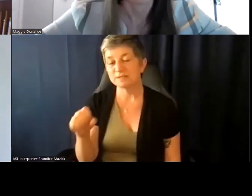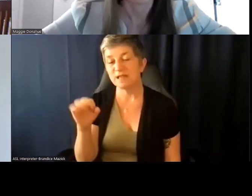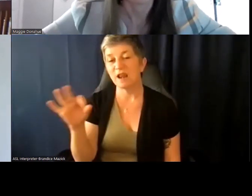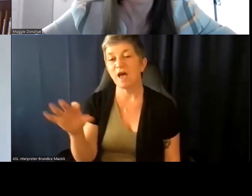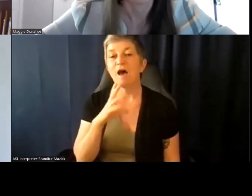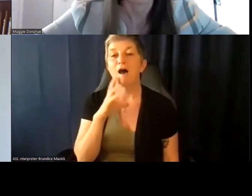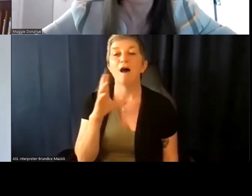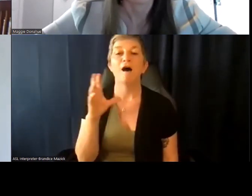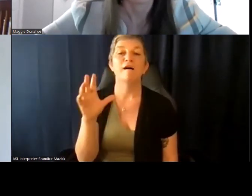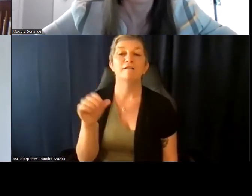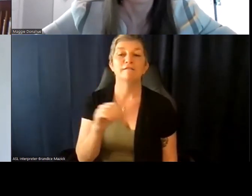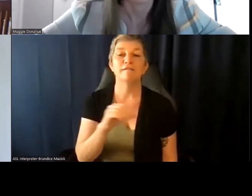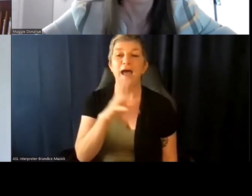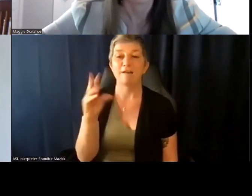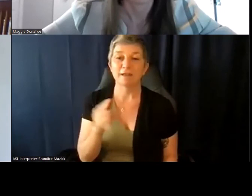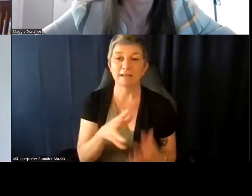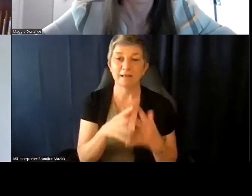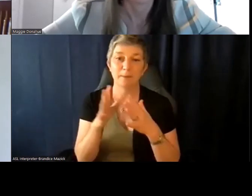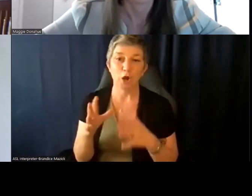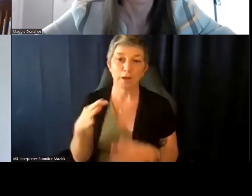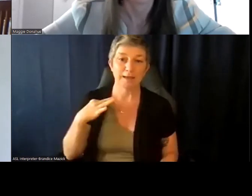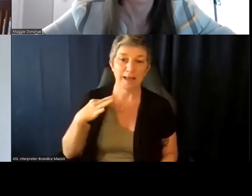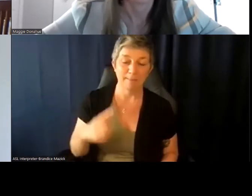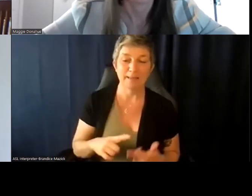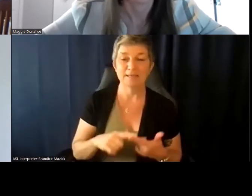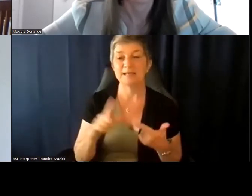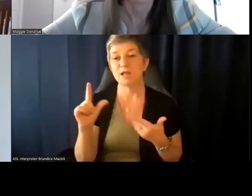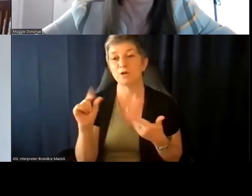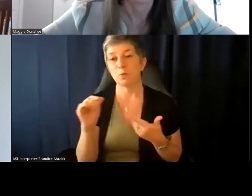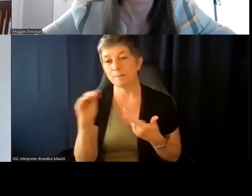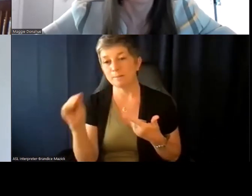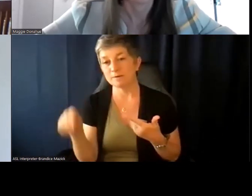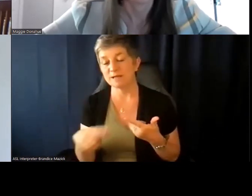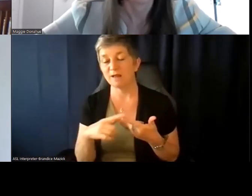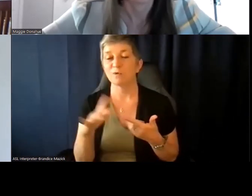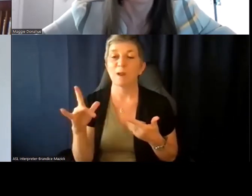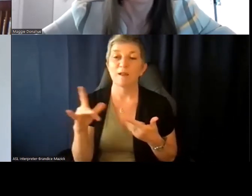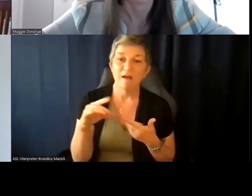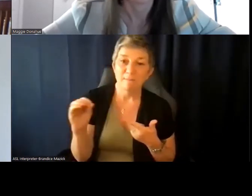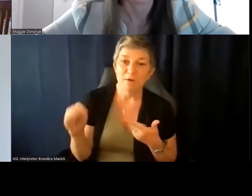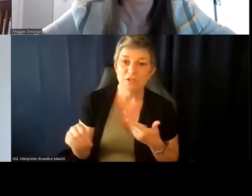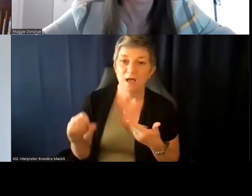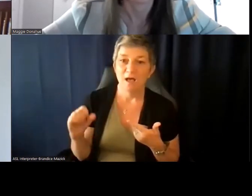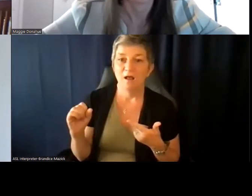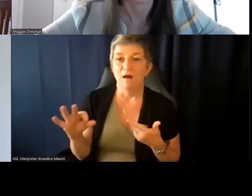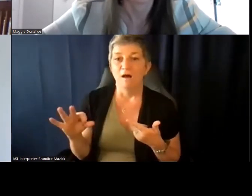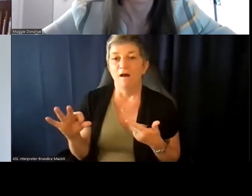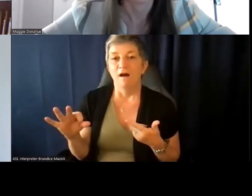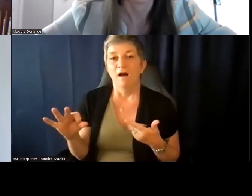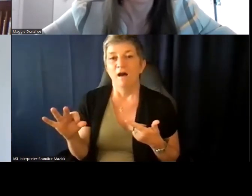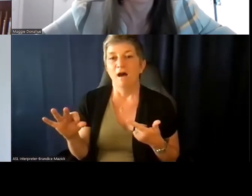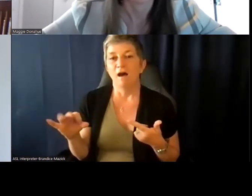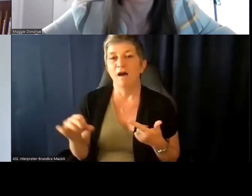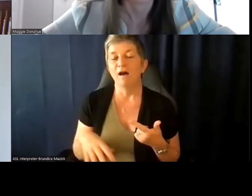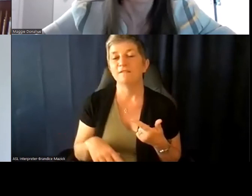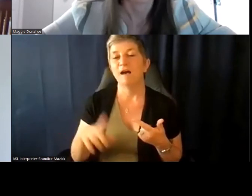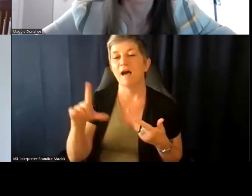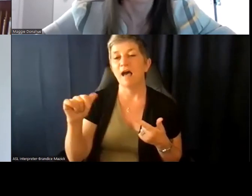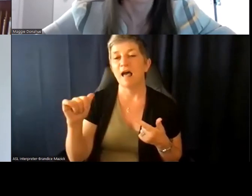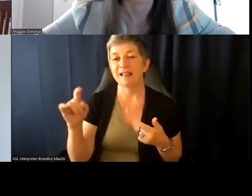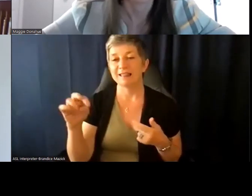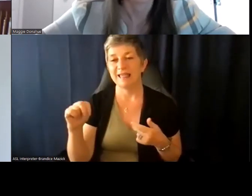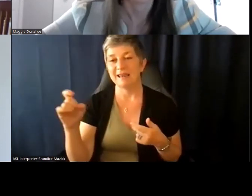African-American applicants and 20% or 25% of Latinx applicants were